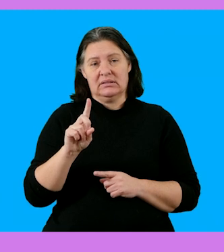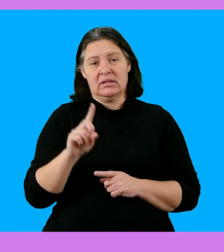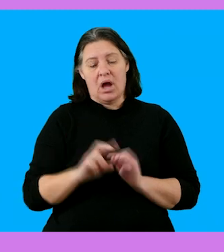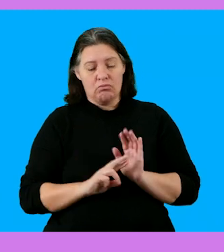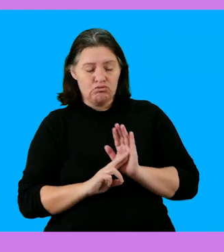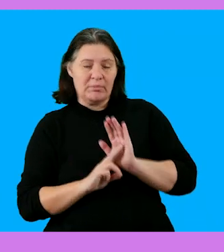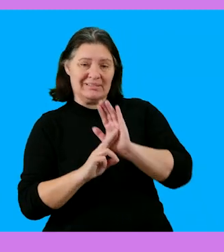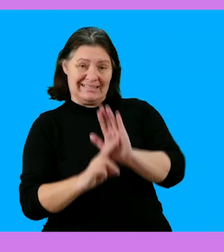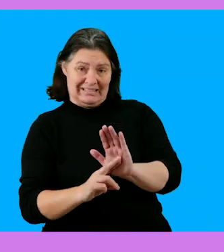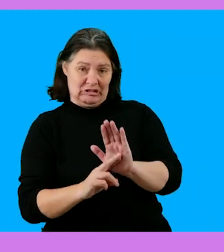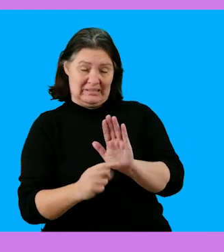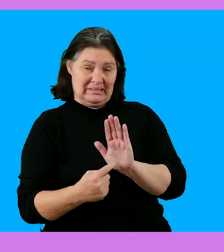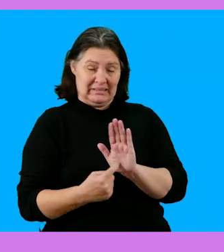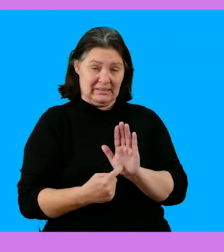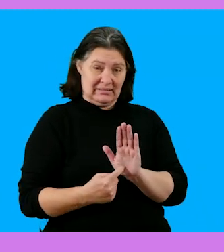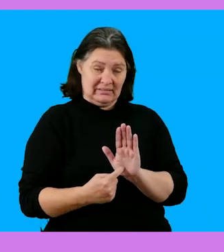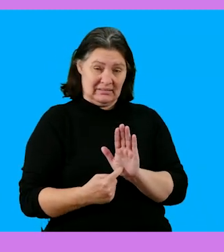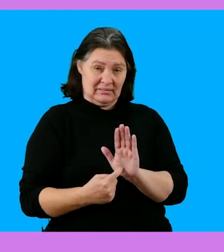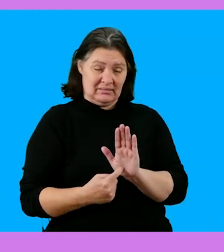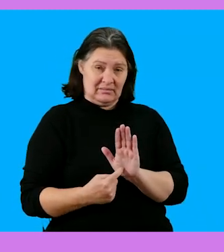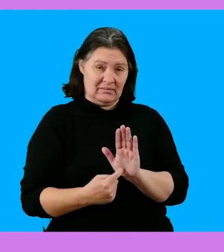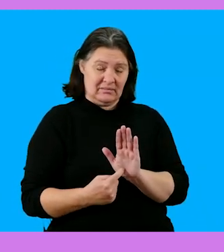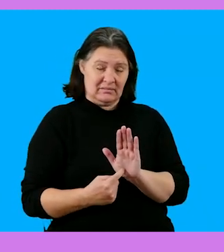2D representation,